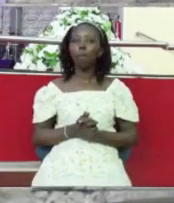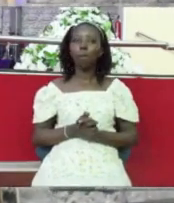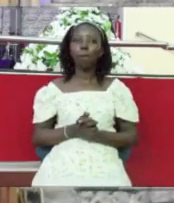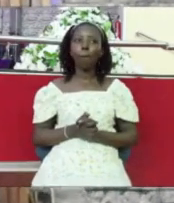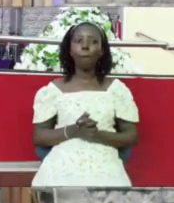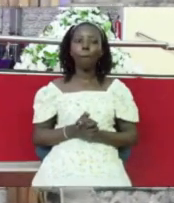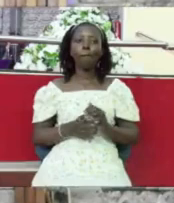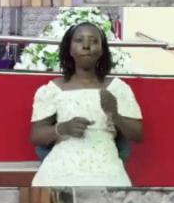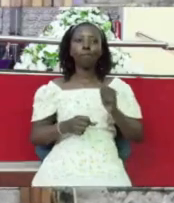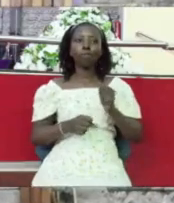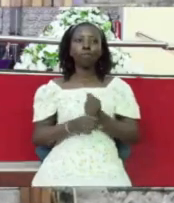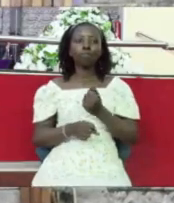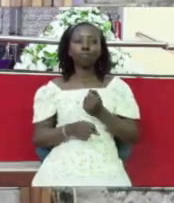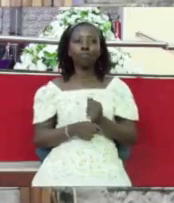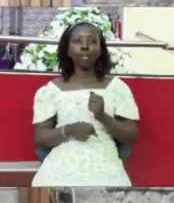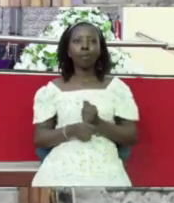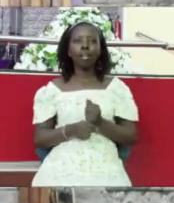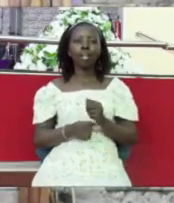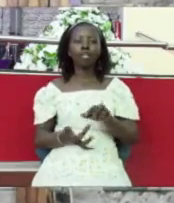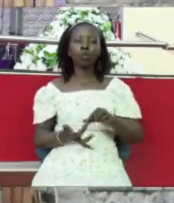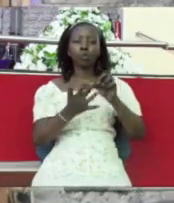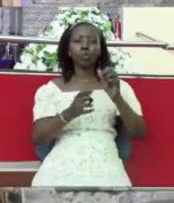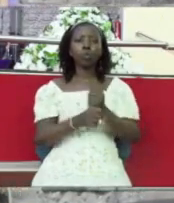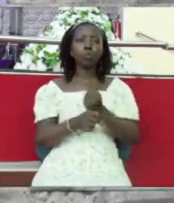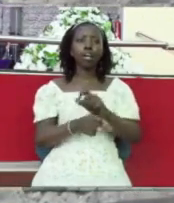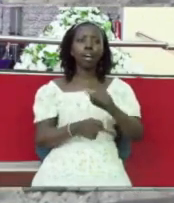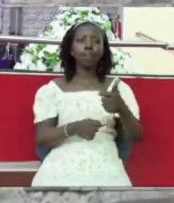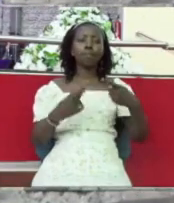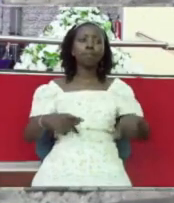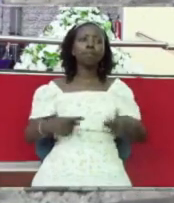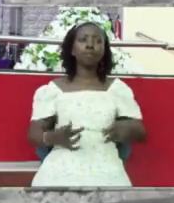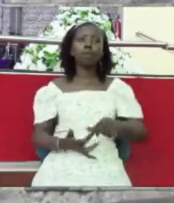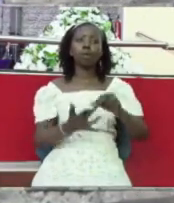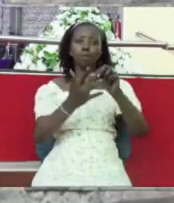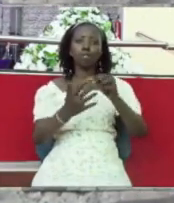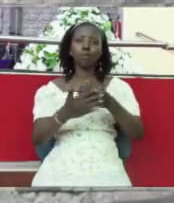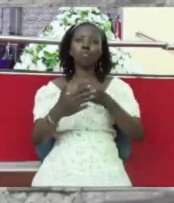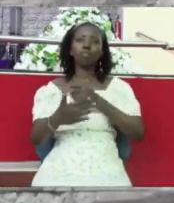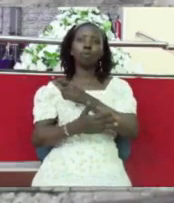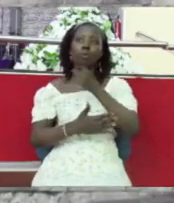Purpose to prefer other people better than you. Amua ya kwamba utapenda wale wengine kushinda wewe.